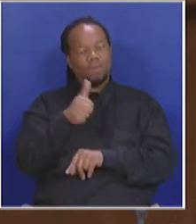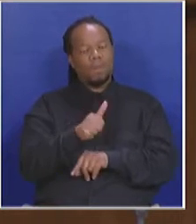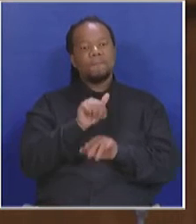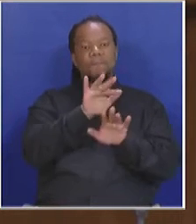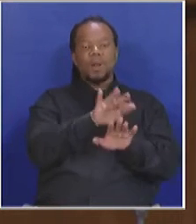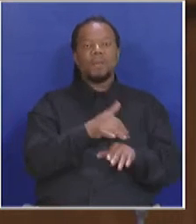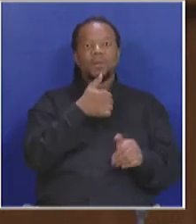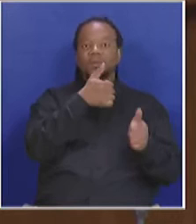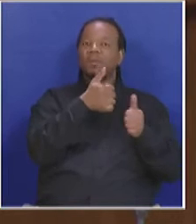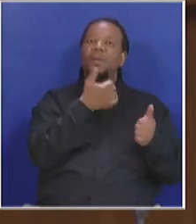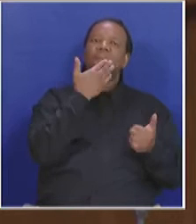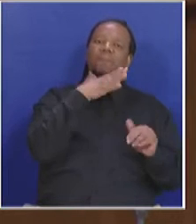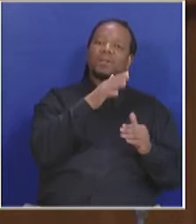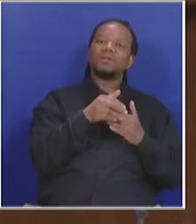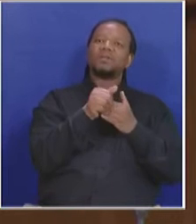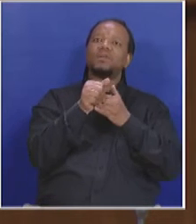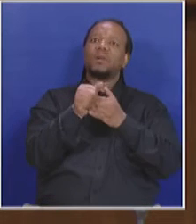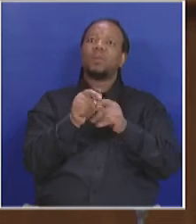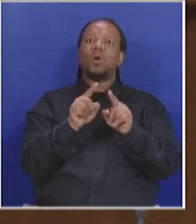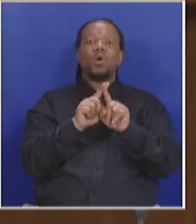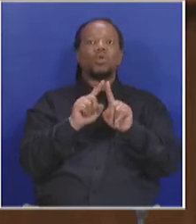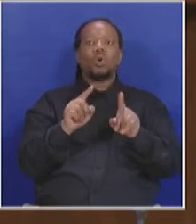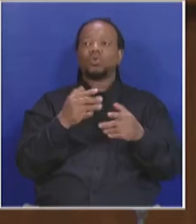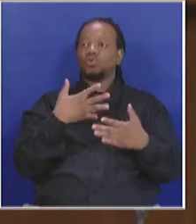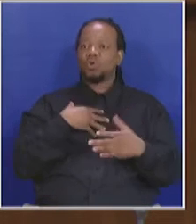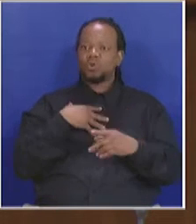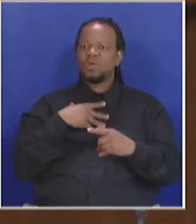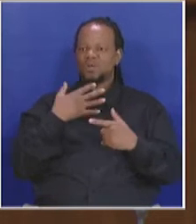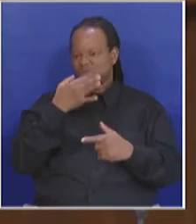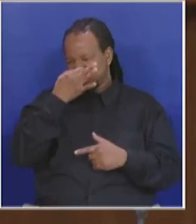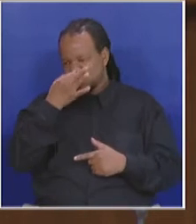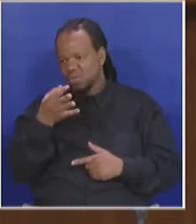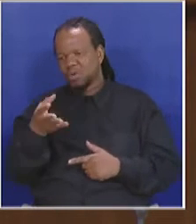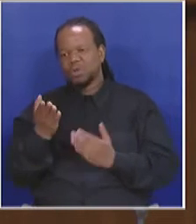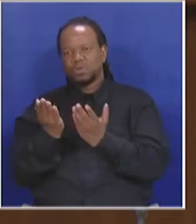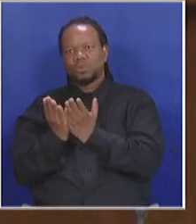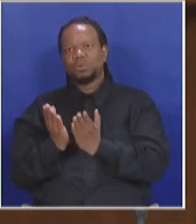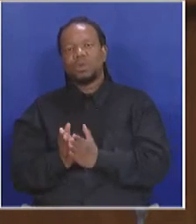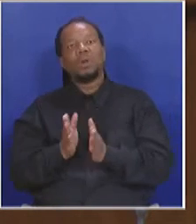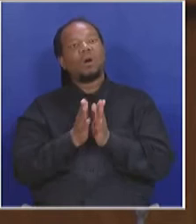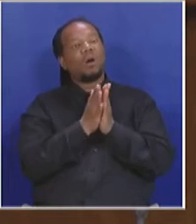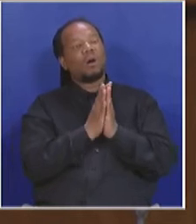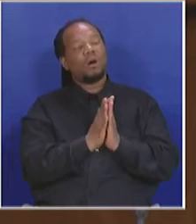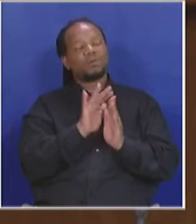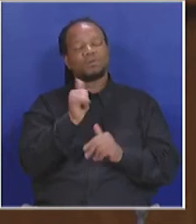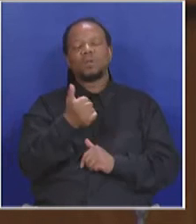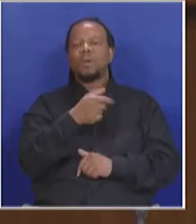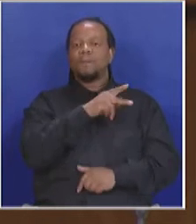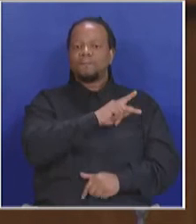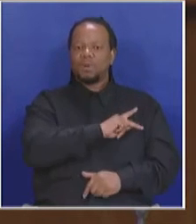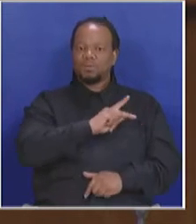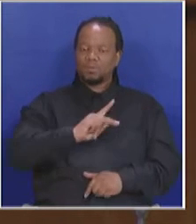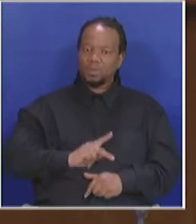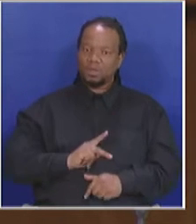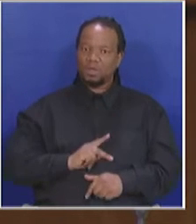provide leadership and stop being trigger-happy bullies. Further calls on the President to fire the Minister of